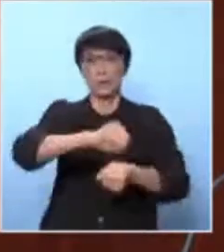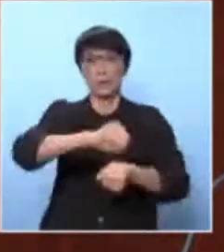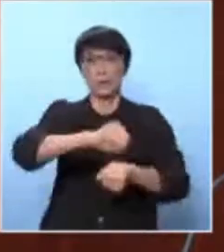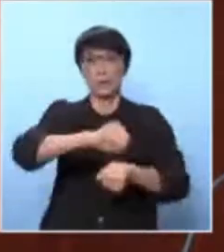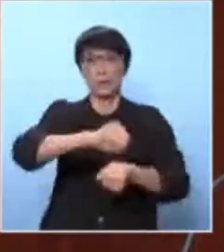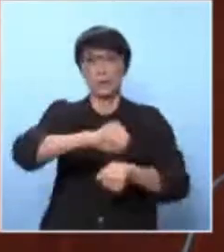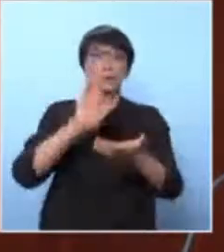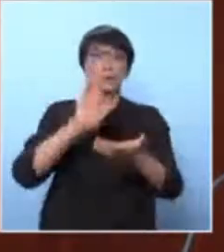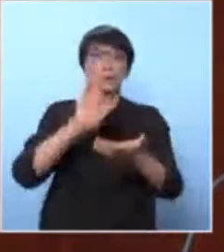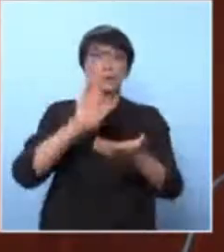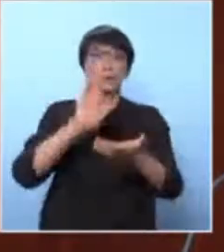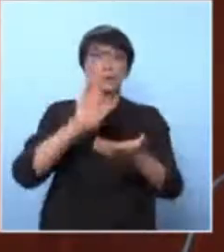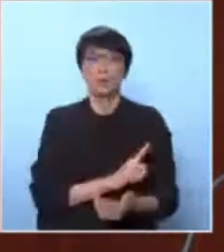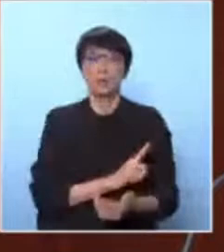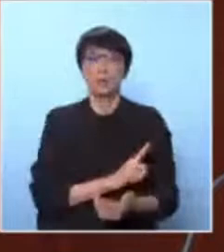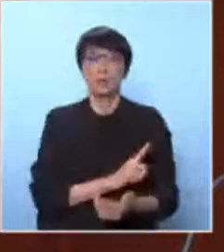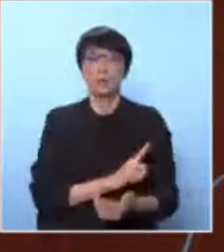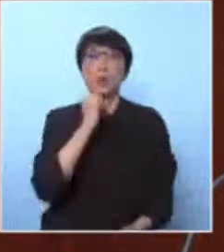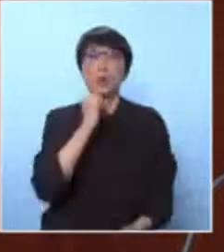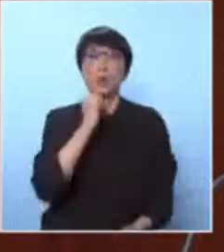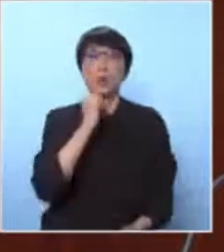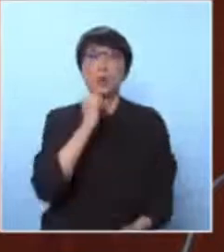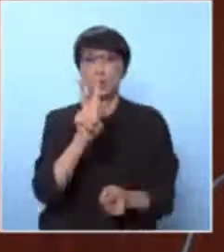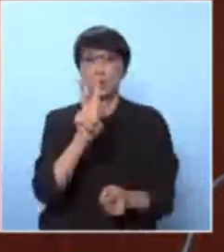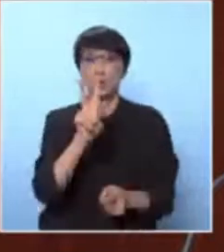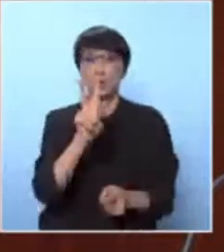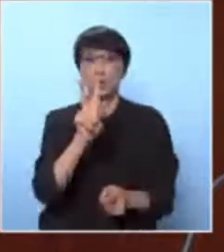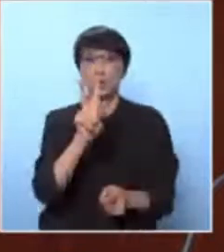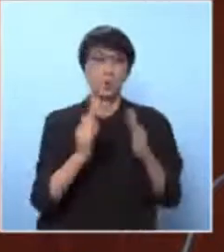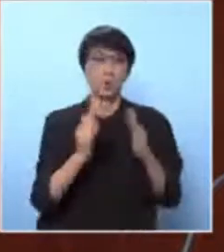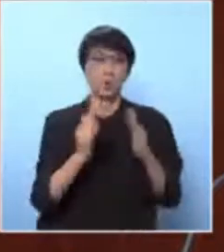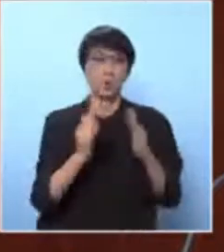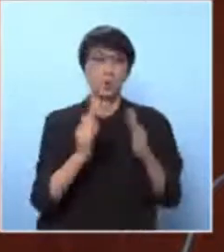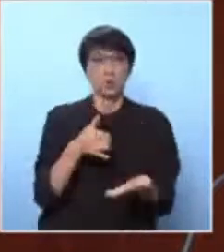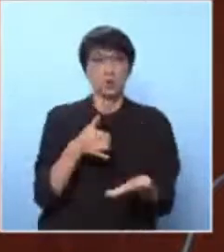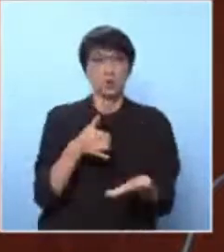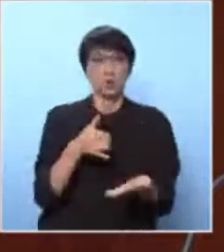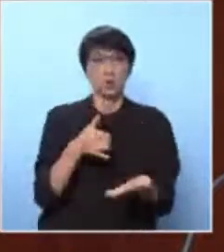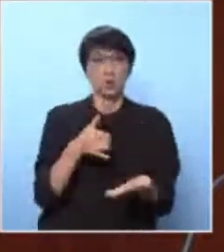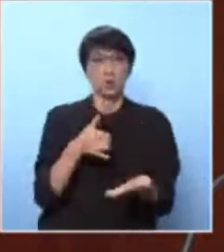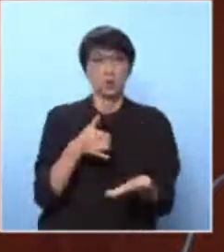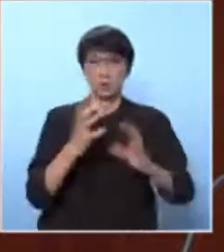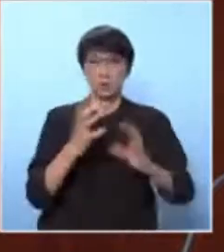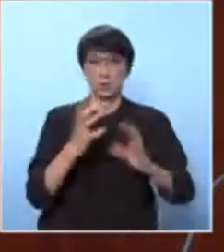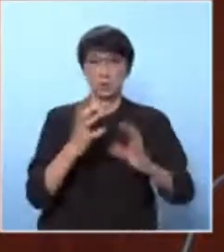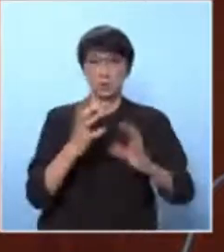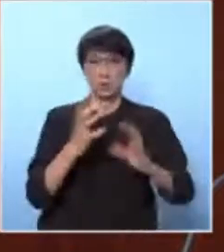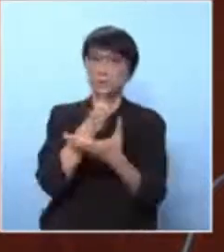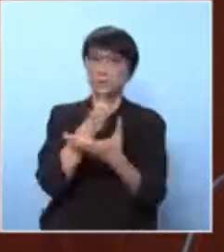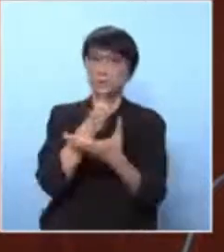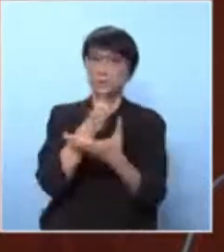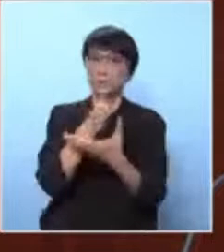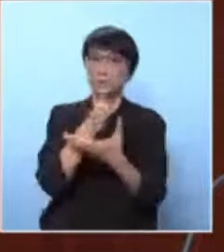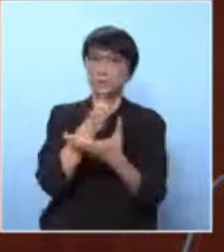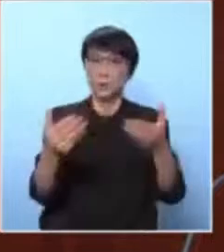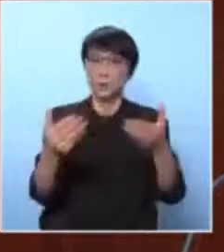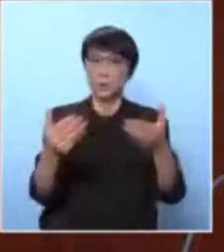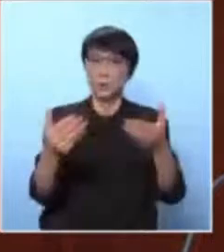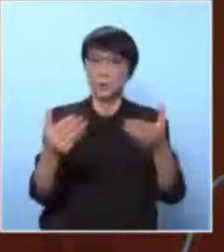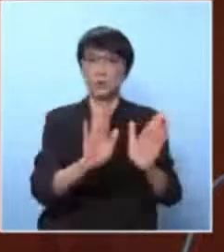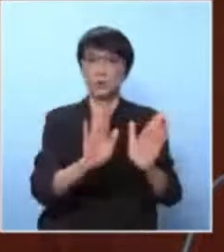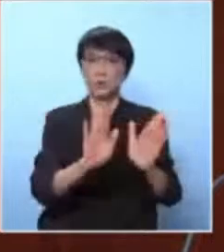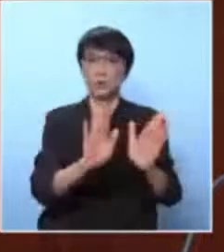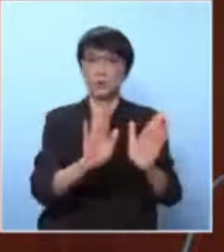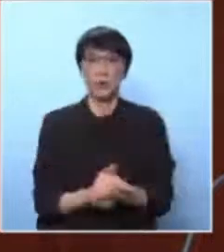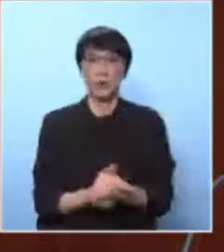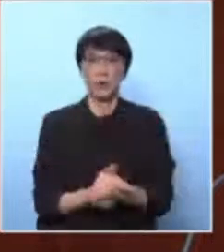or doubleton elderly households remain vulnerable, and we need to reach out proactively to offer support. To that end,